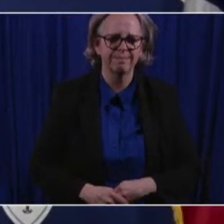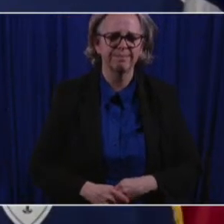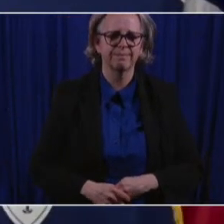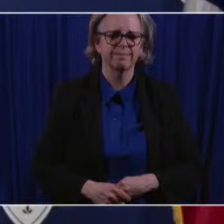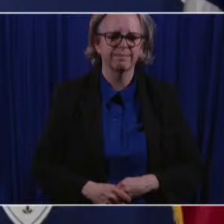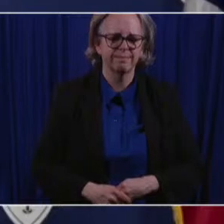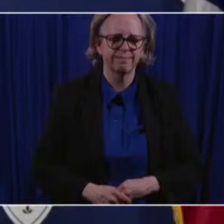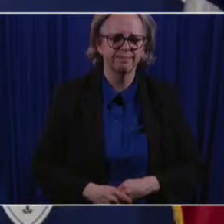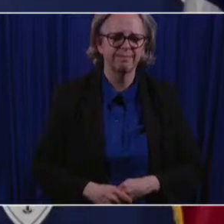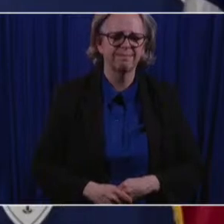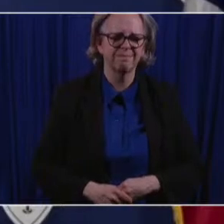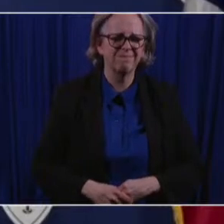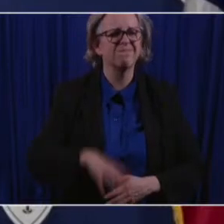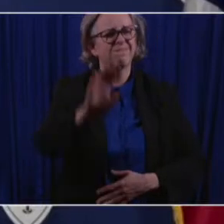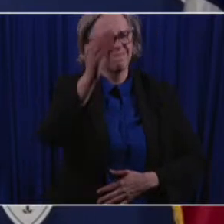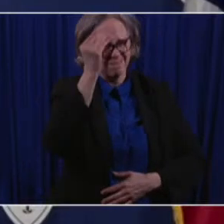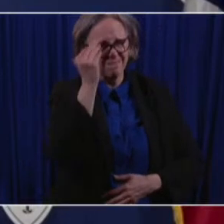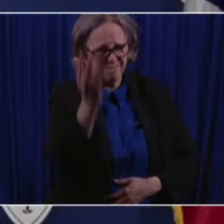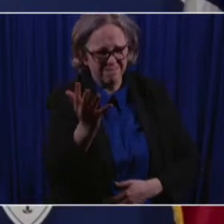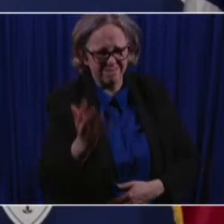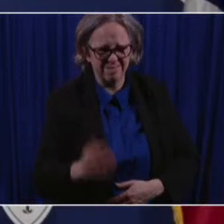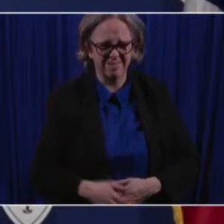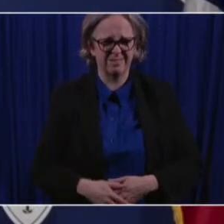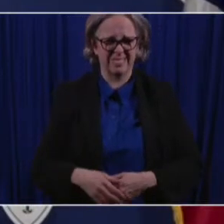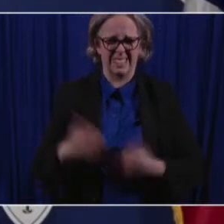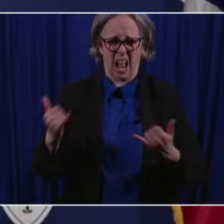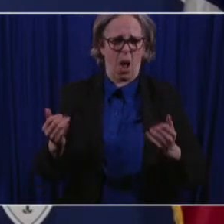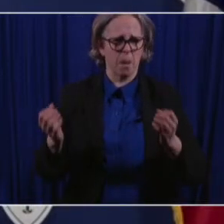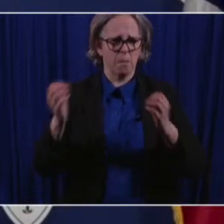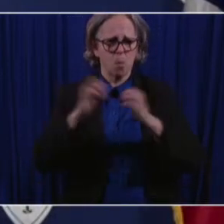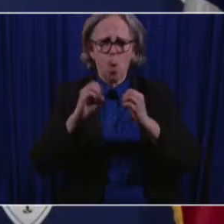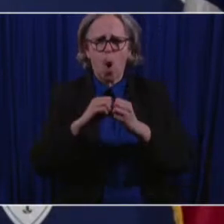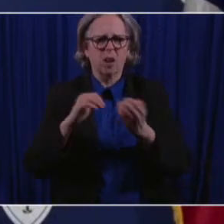more providers who are opening up for walk-ins.